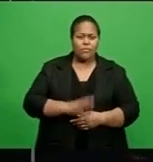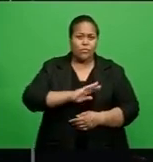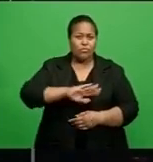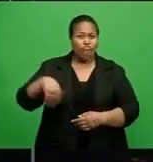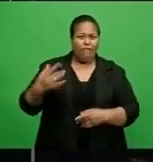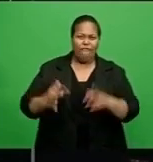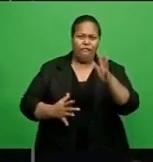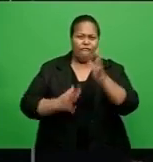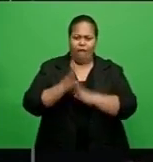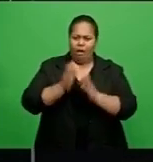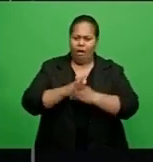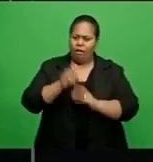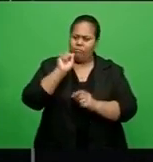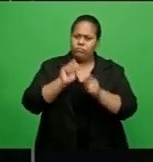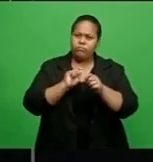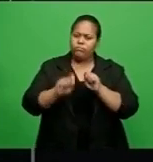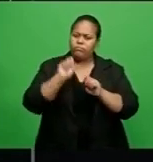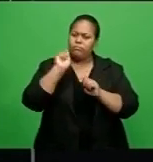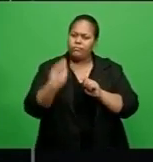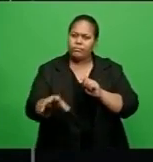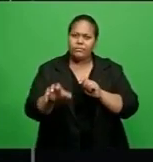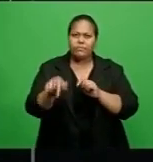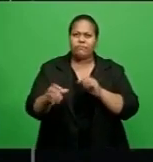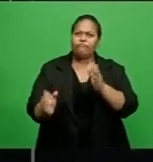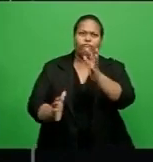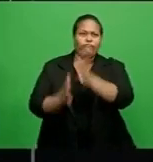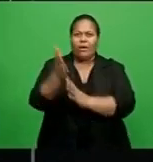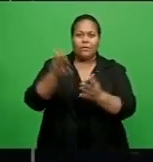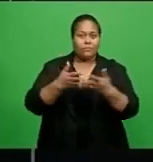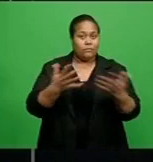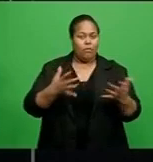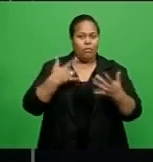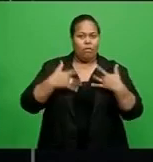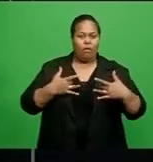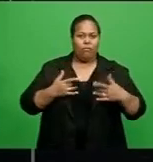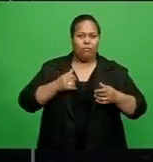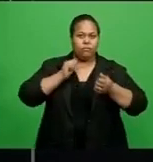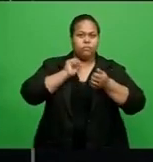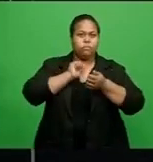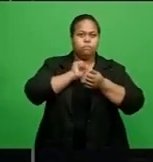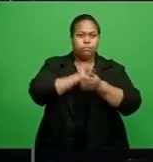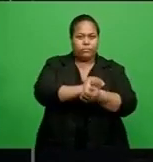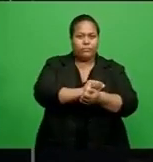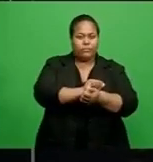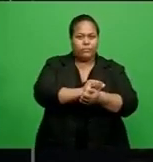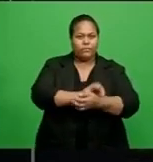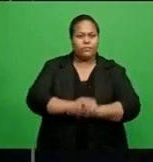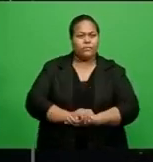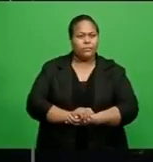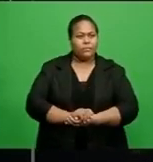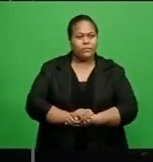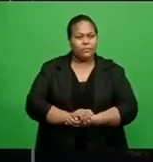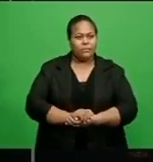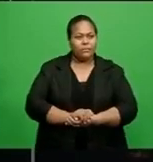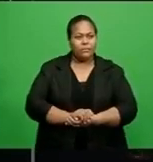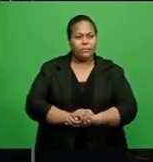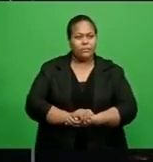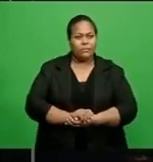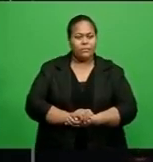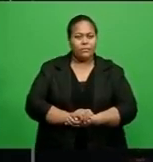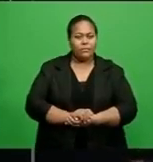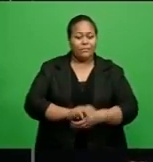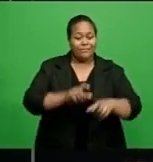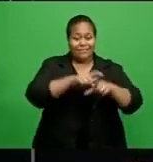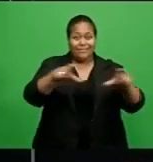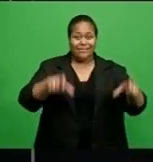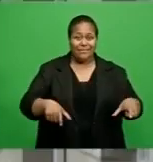on fire has been sentenced to mandatory life imprisonment. Chekope Naimawi was sentenced by the Suva High Court this